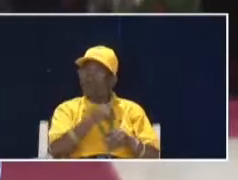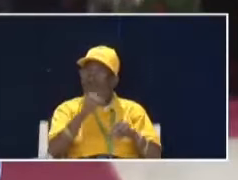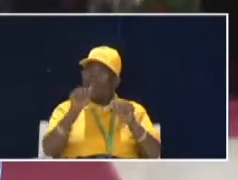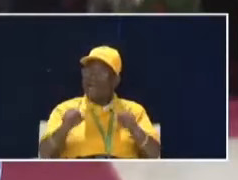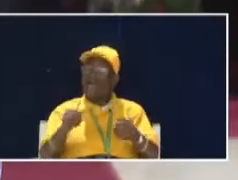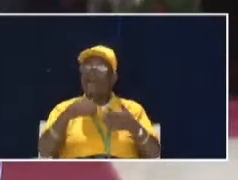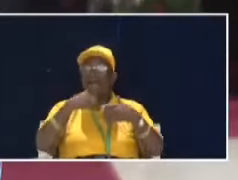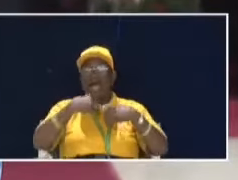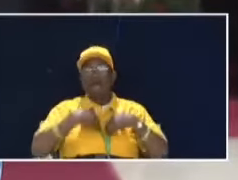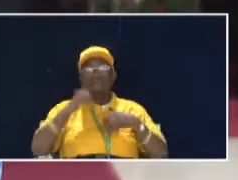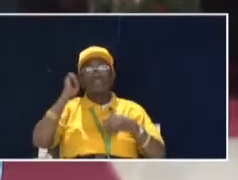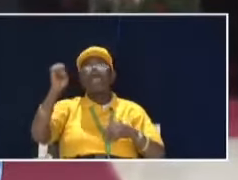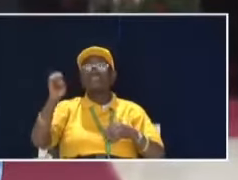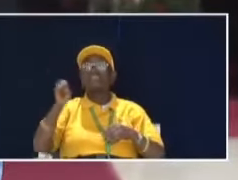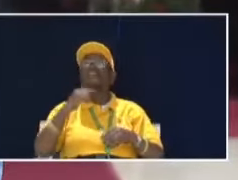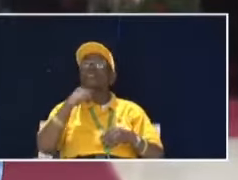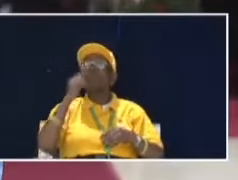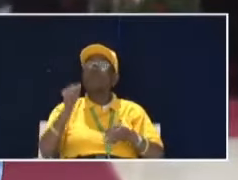He told Abraham,